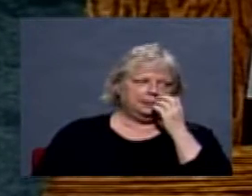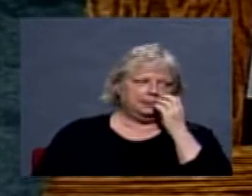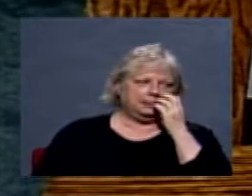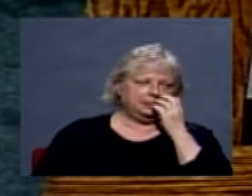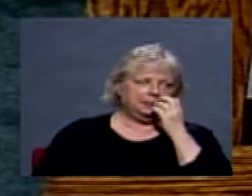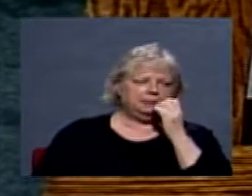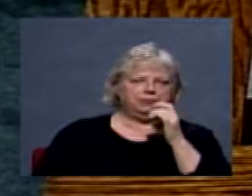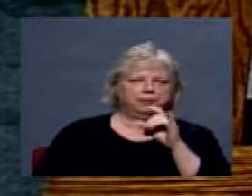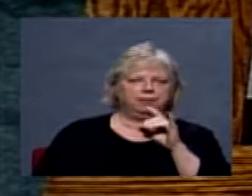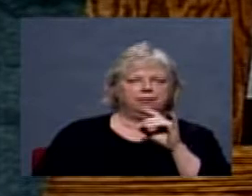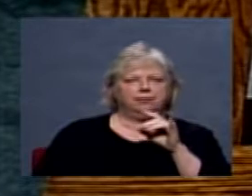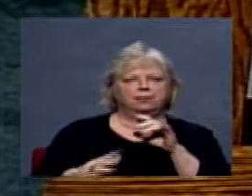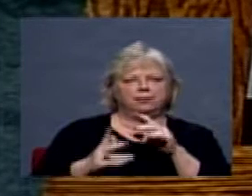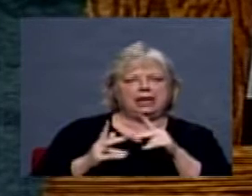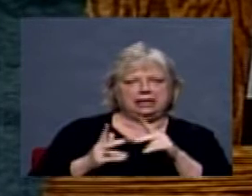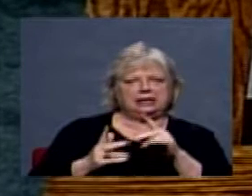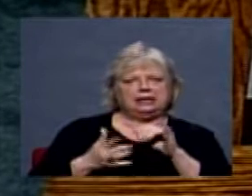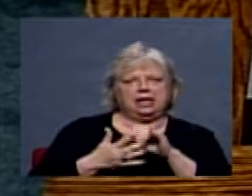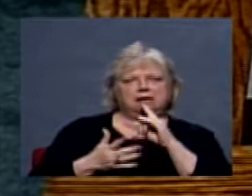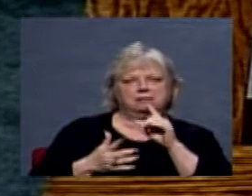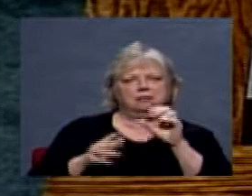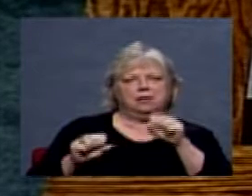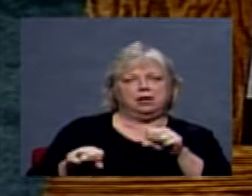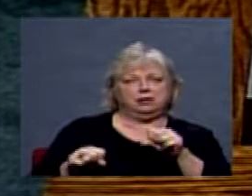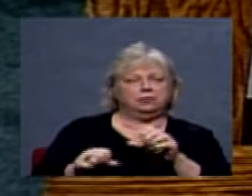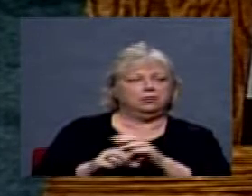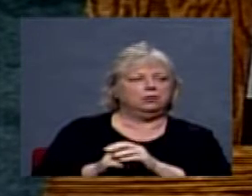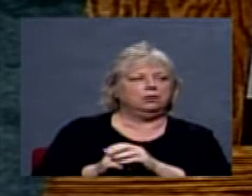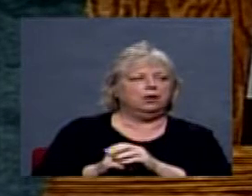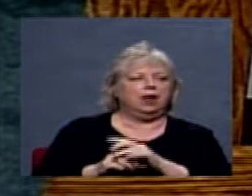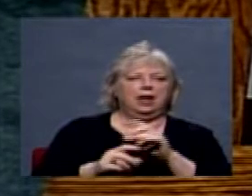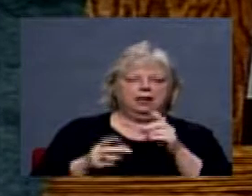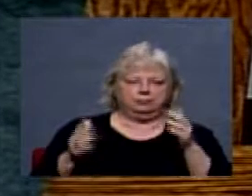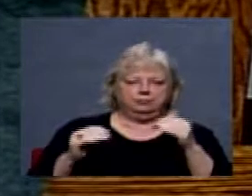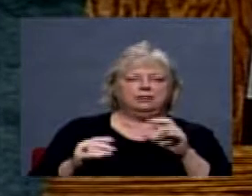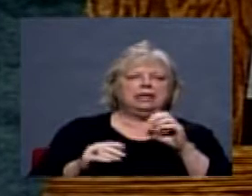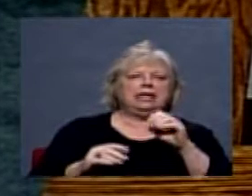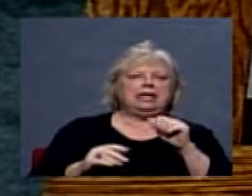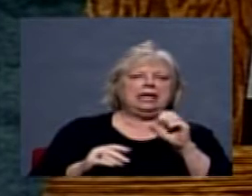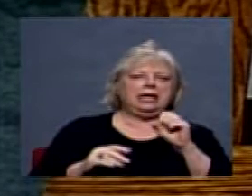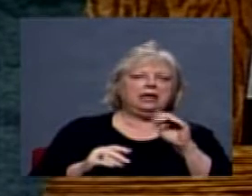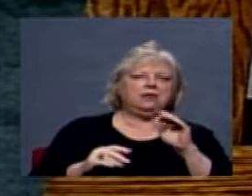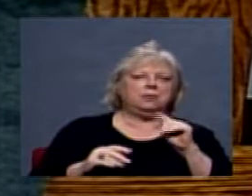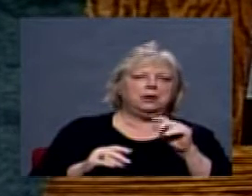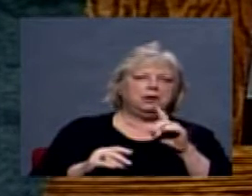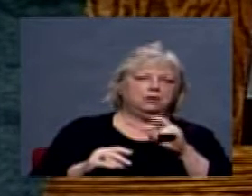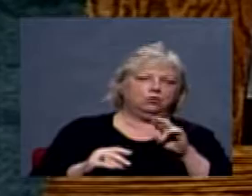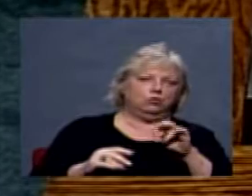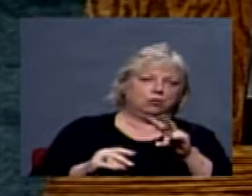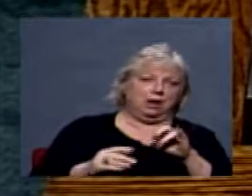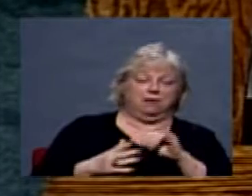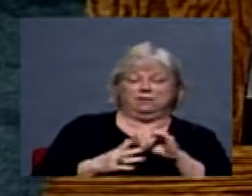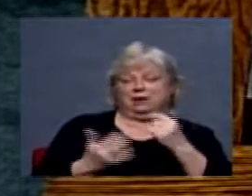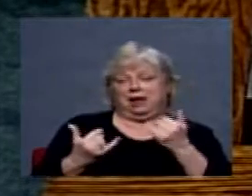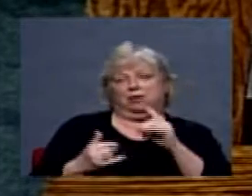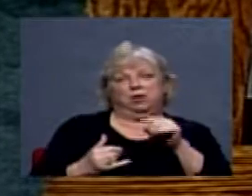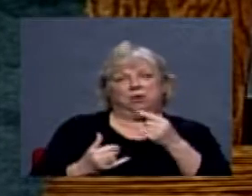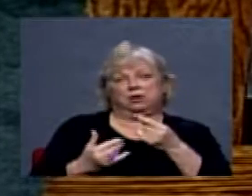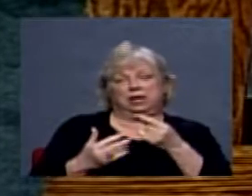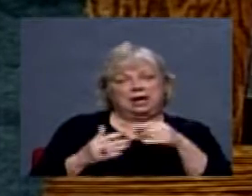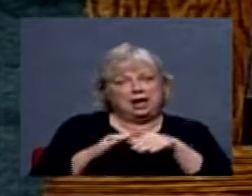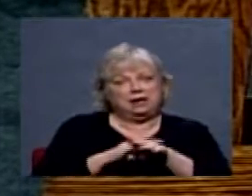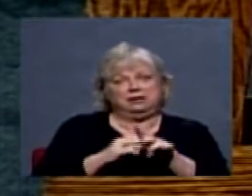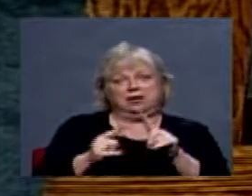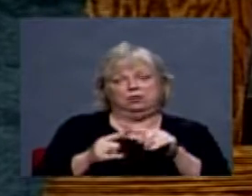And this easement drive is the only access currently to this